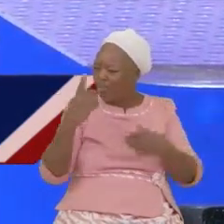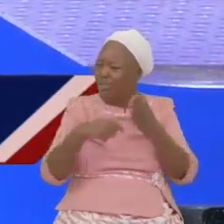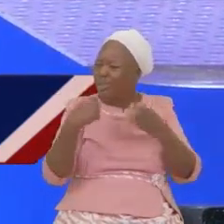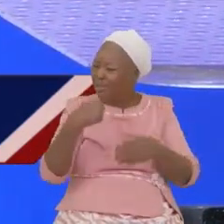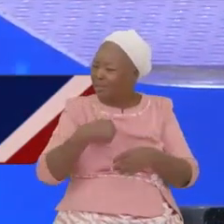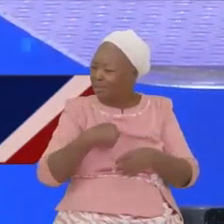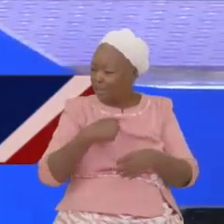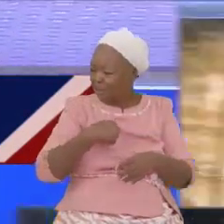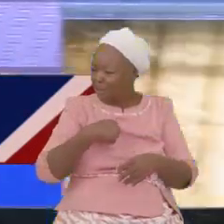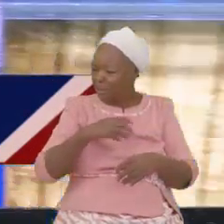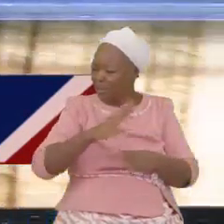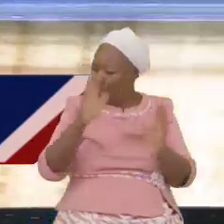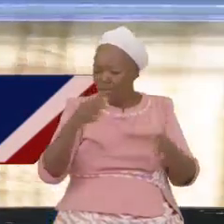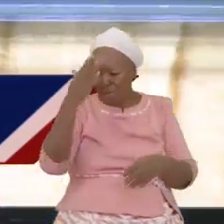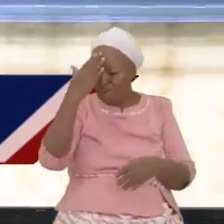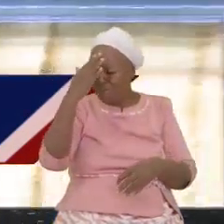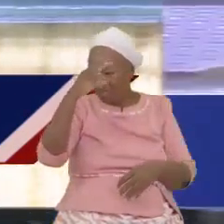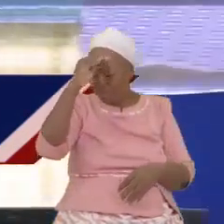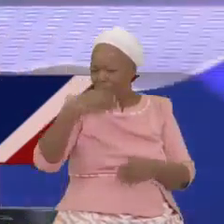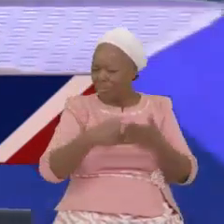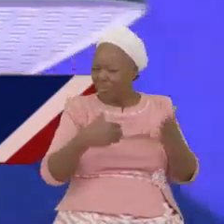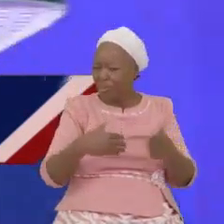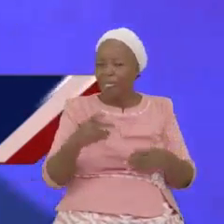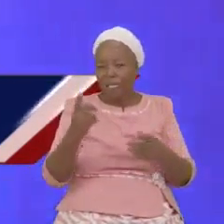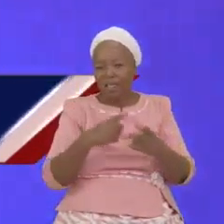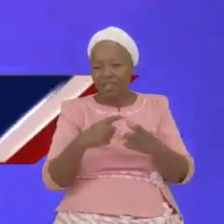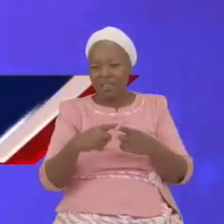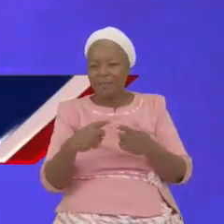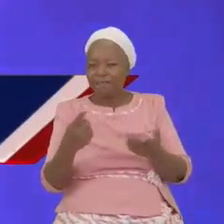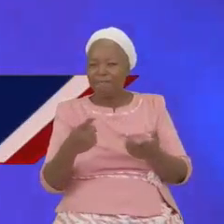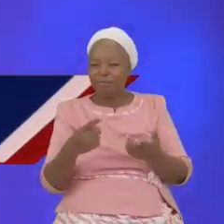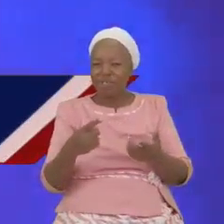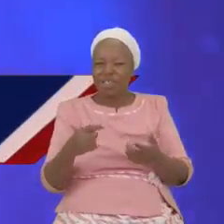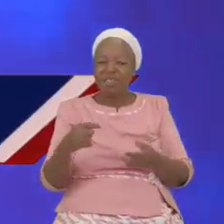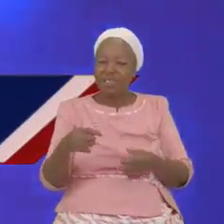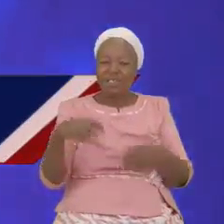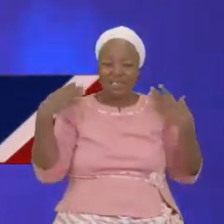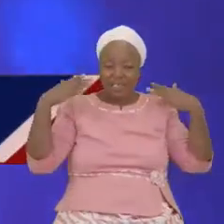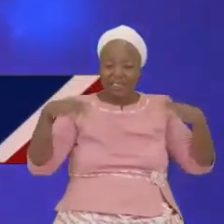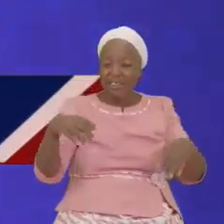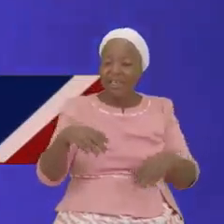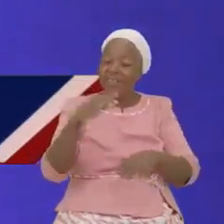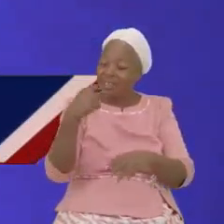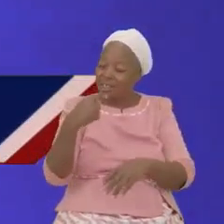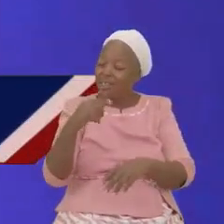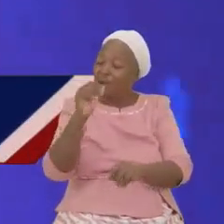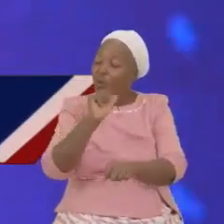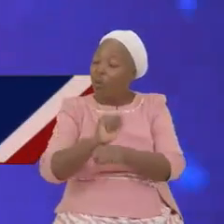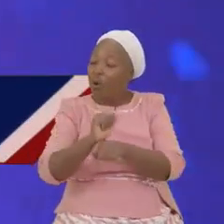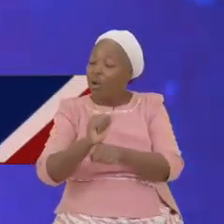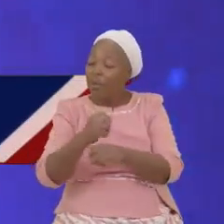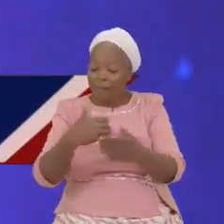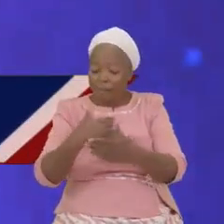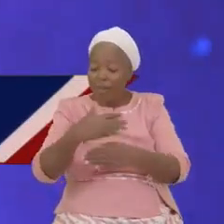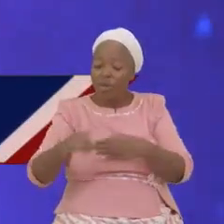man. And the angel said, God walks beyond your scientific